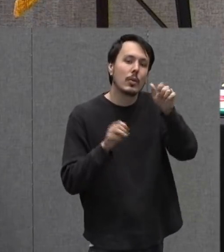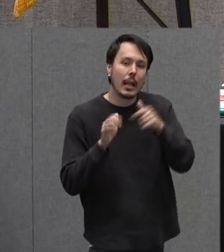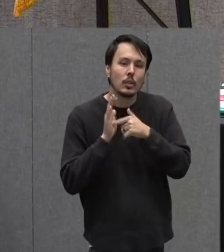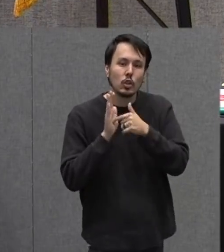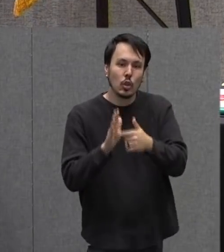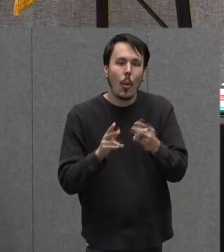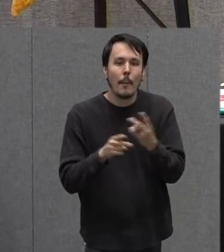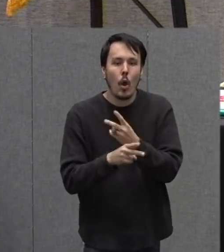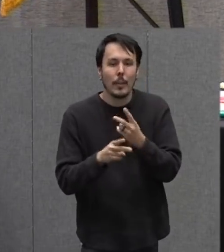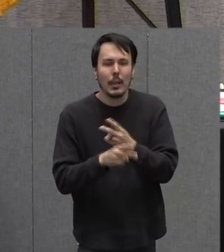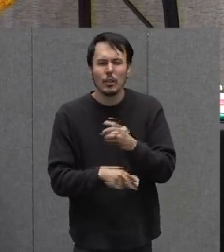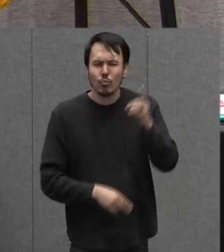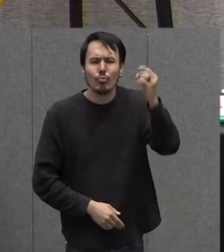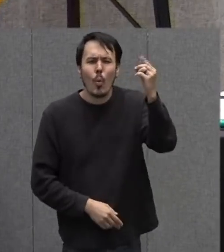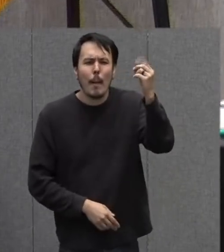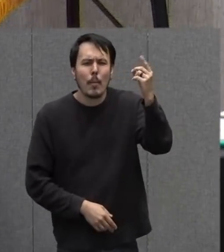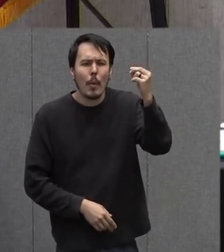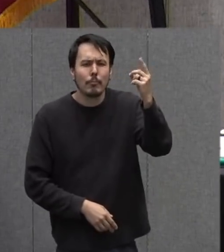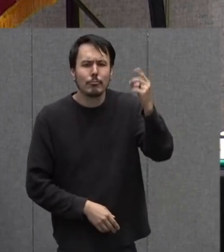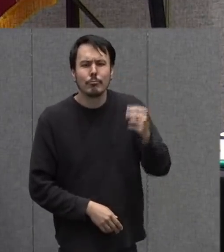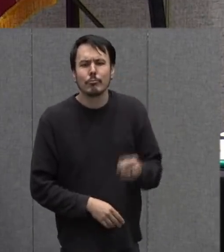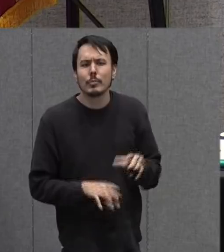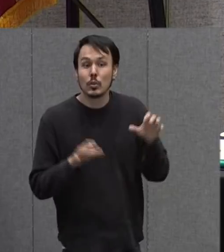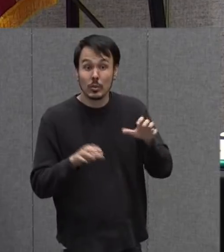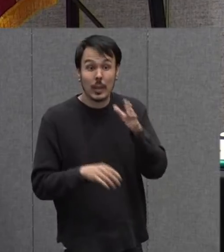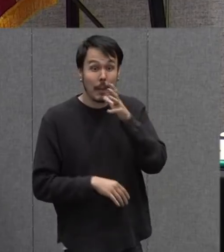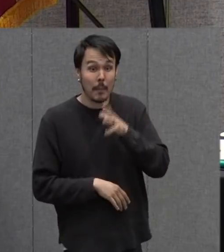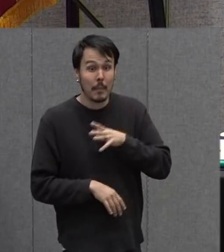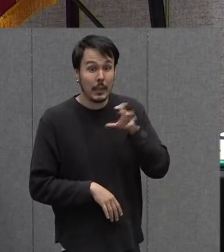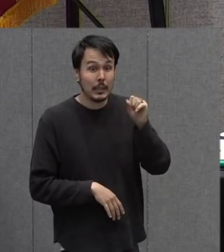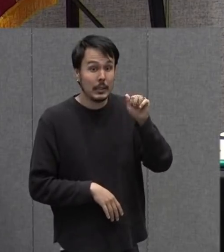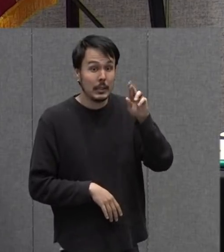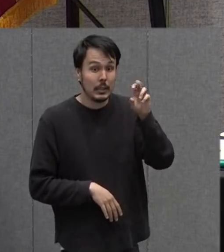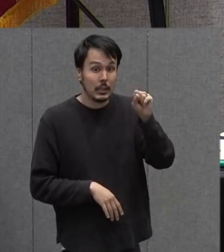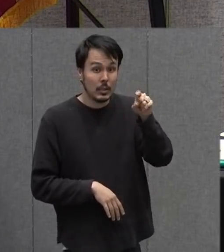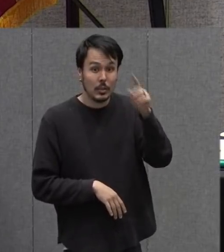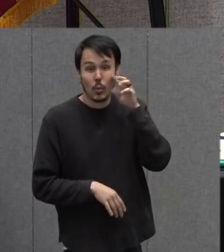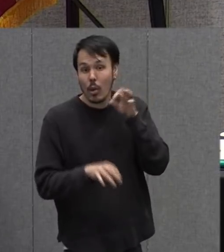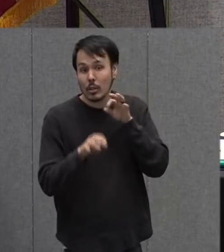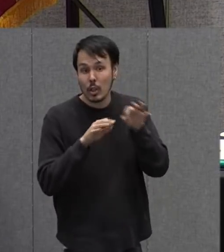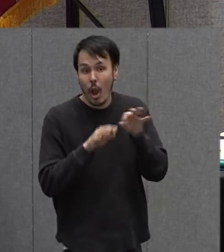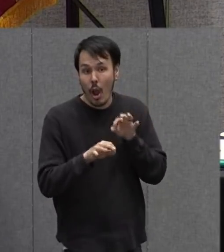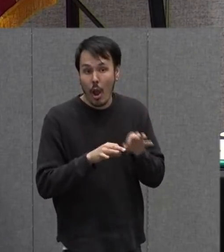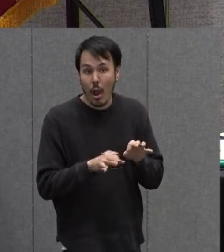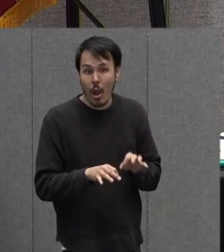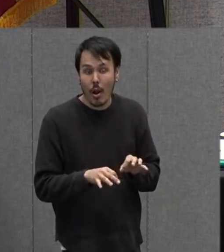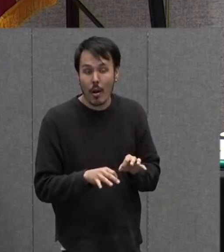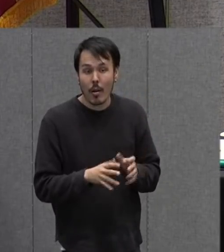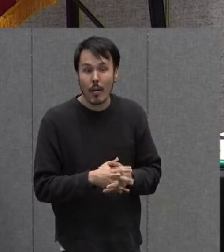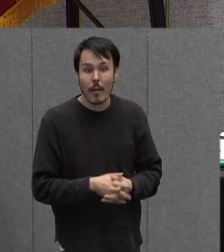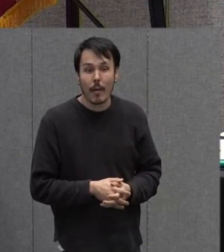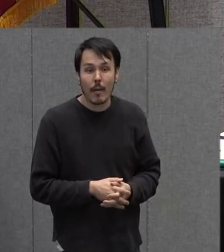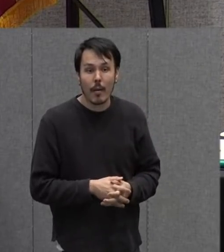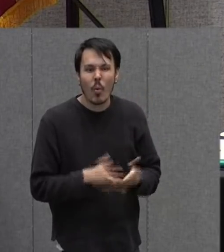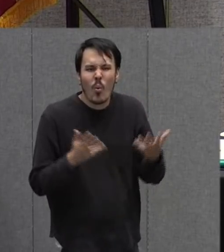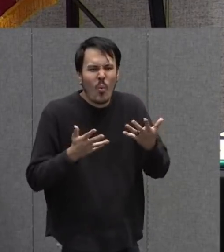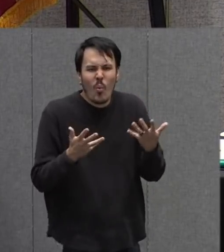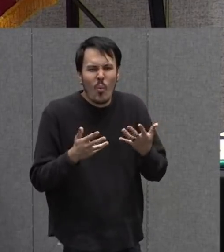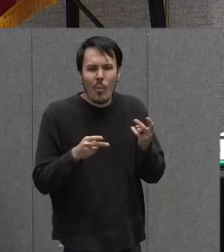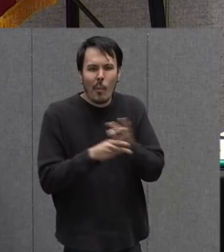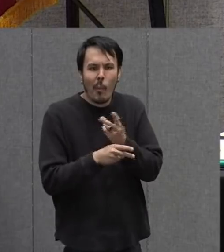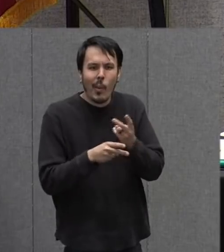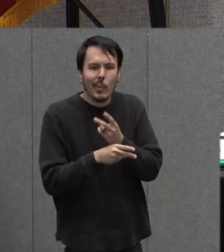We'll try one more, and then Ms. Sears is going to talk to you a little bit more about what